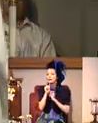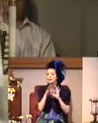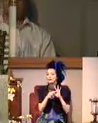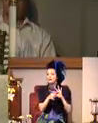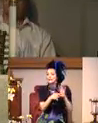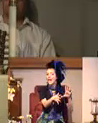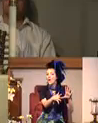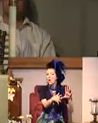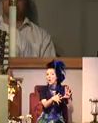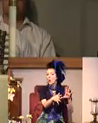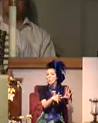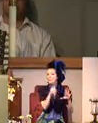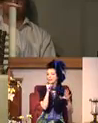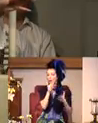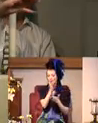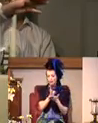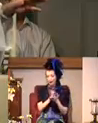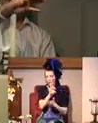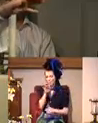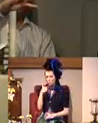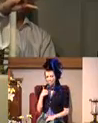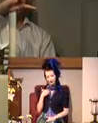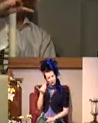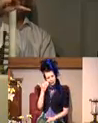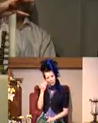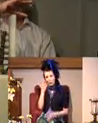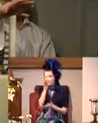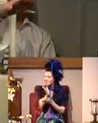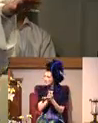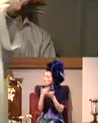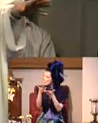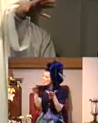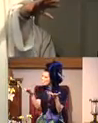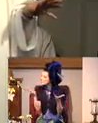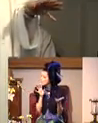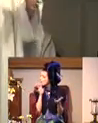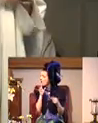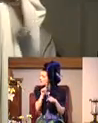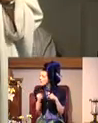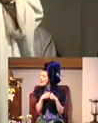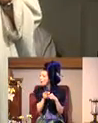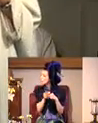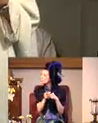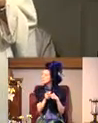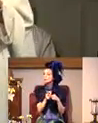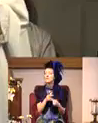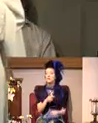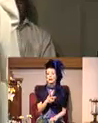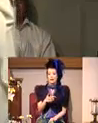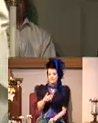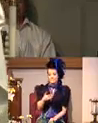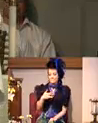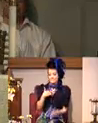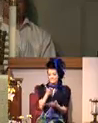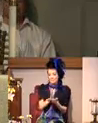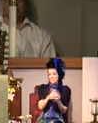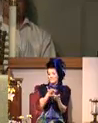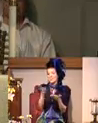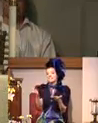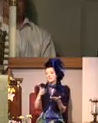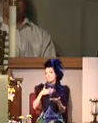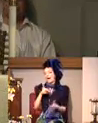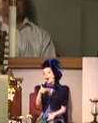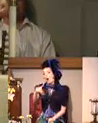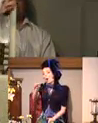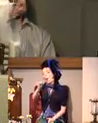them. You know some of the things that I'm talking of. I think of some of the things in my own life. And